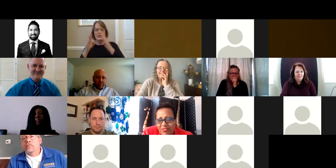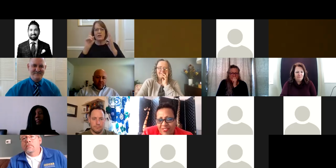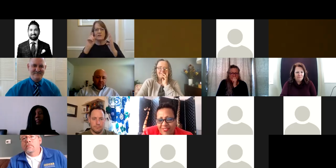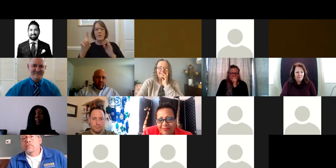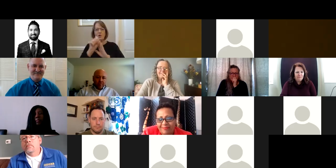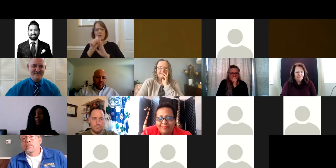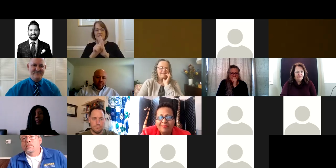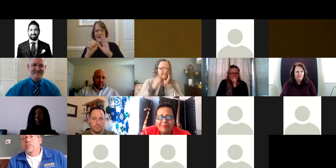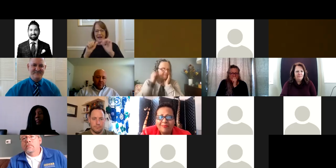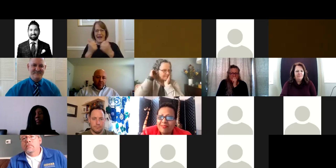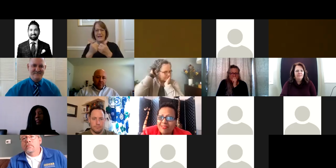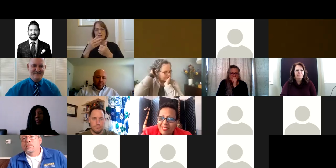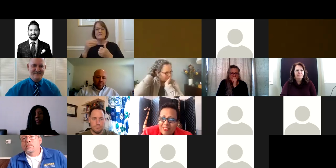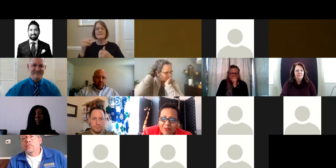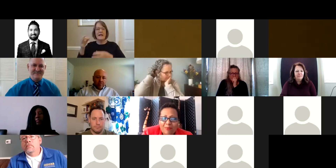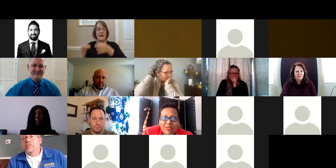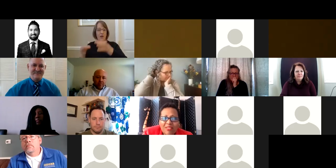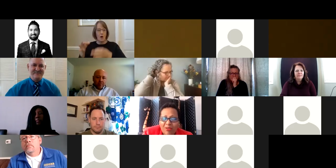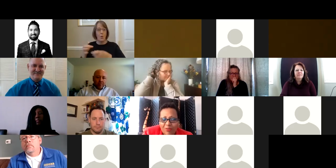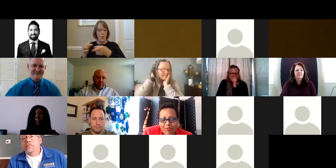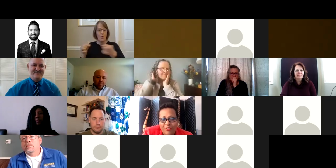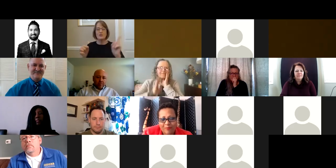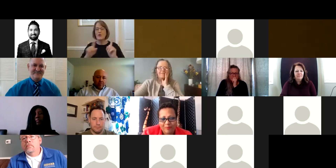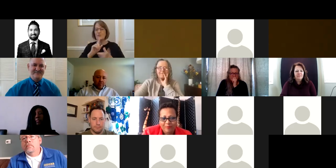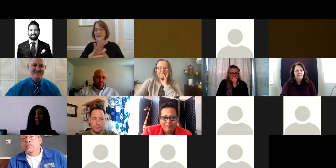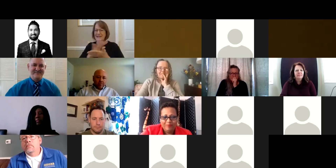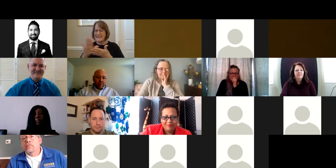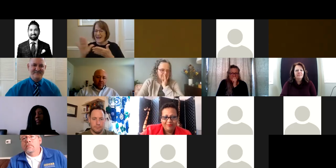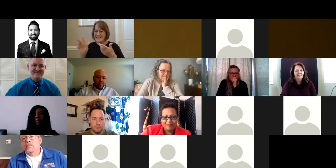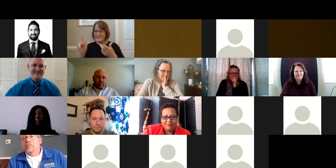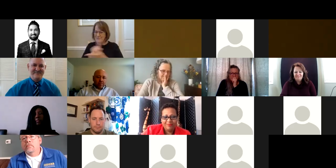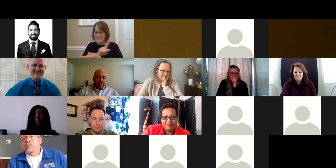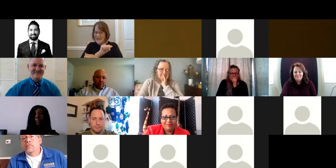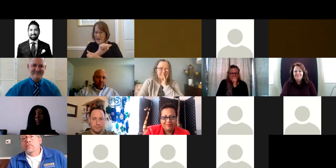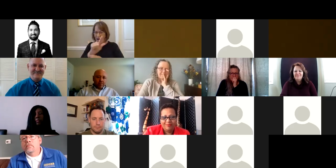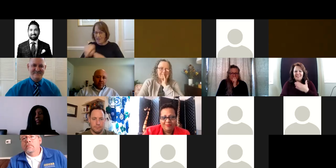court. Nice to meet all of you.